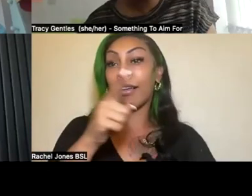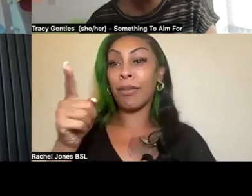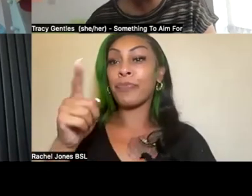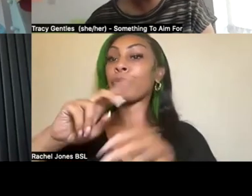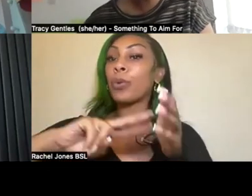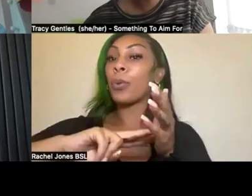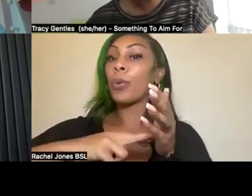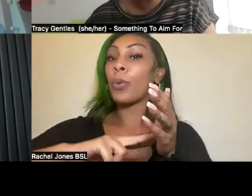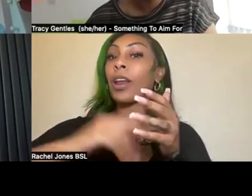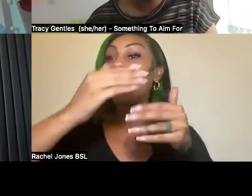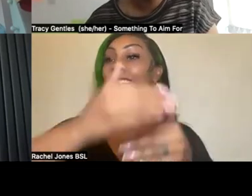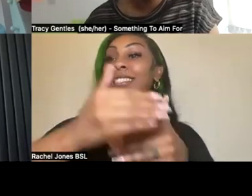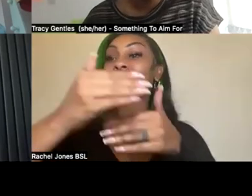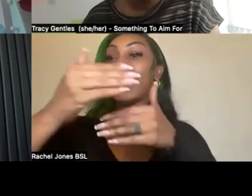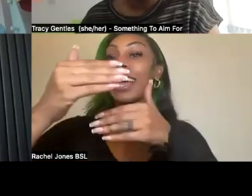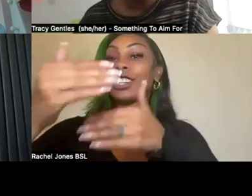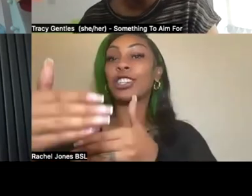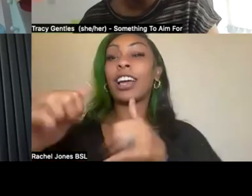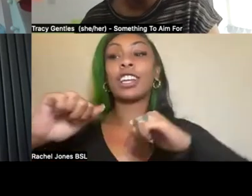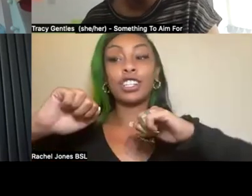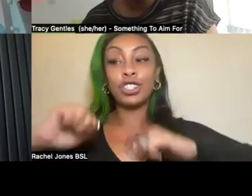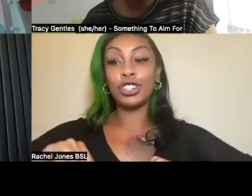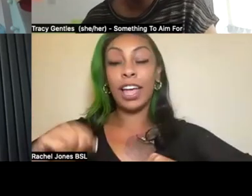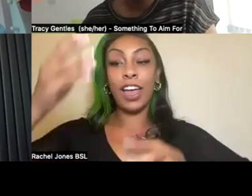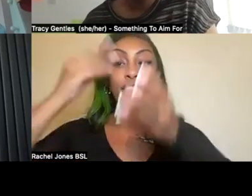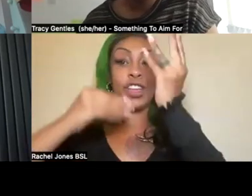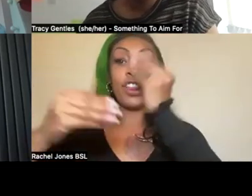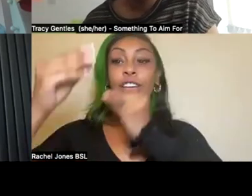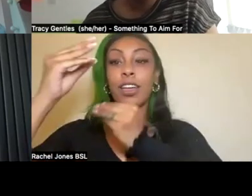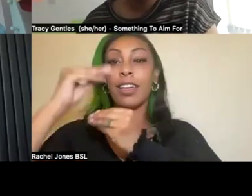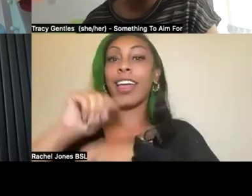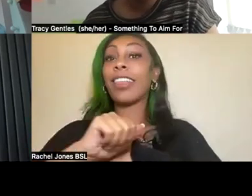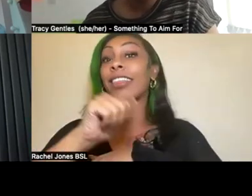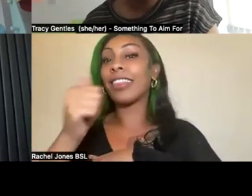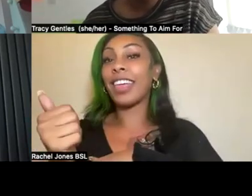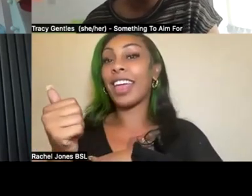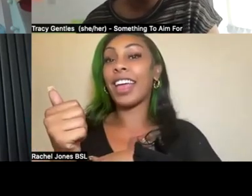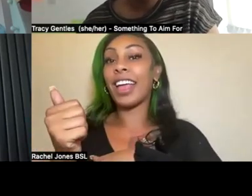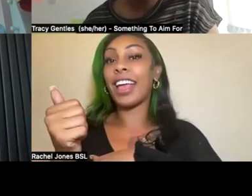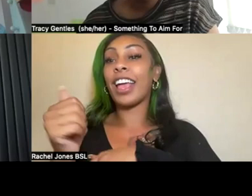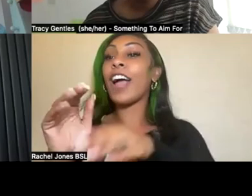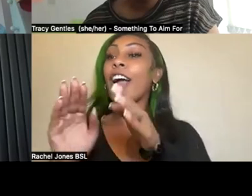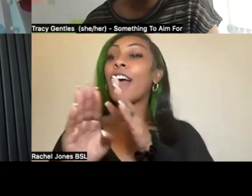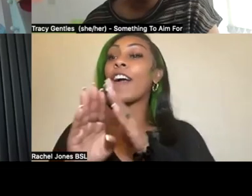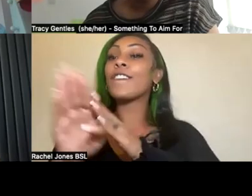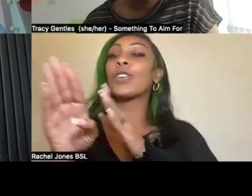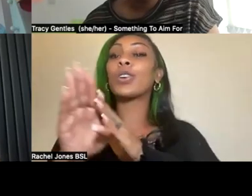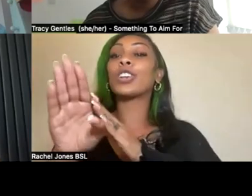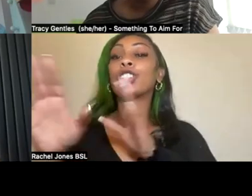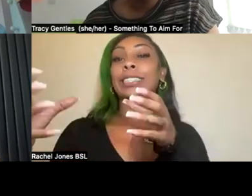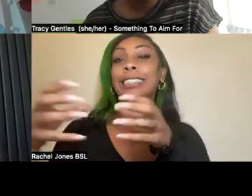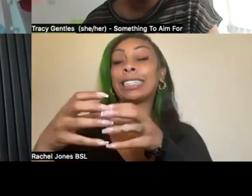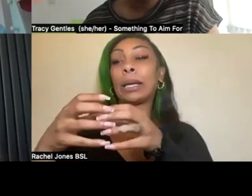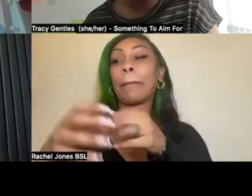sessions, sharing some learning, and then hearing from each of you too. If